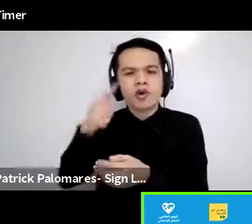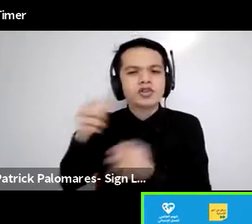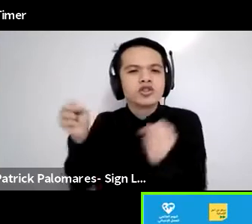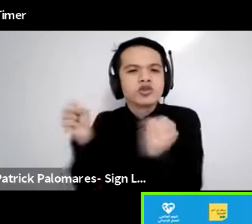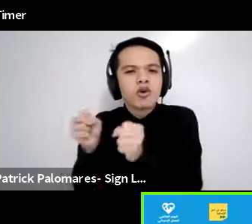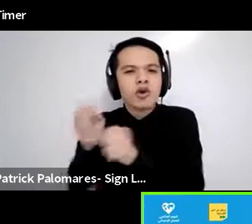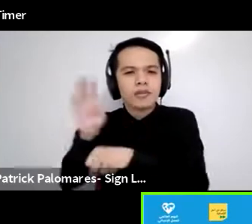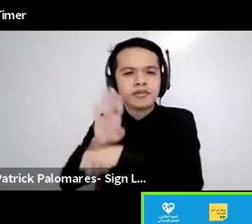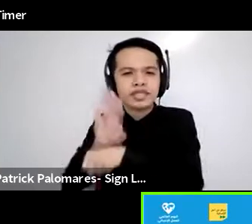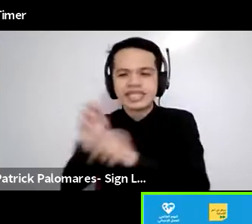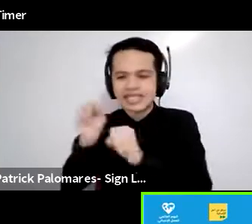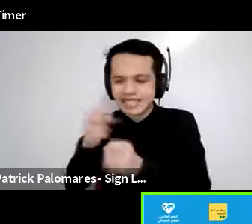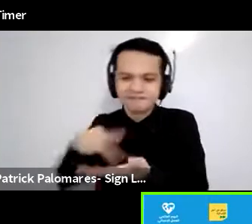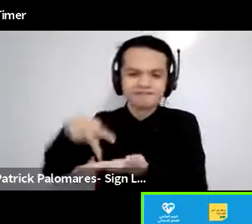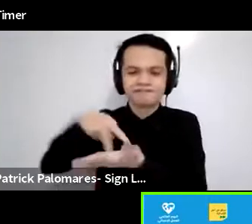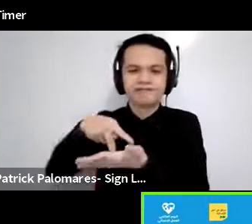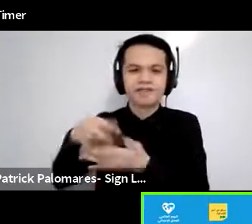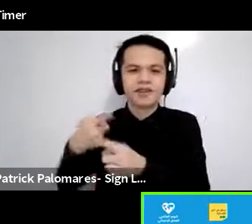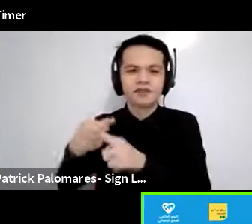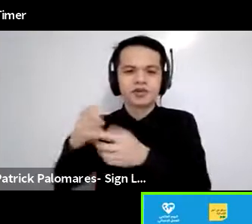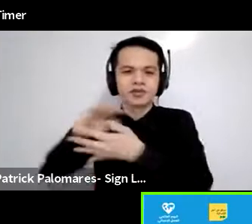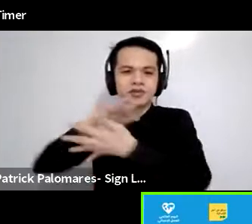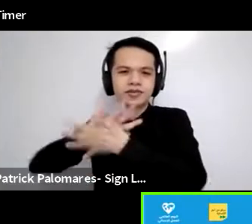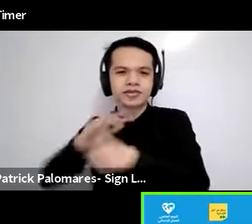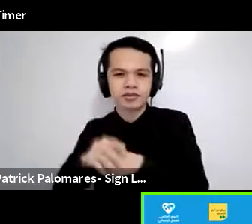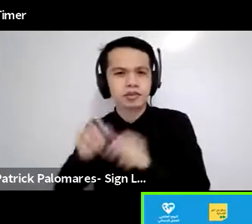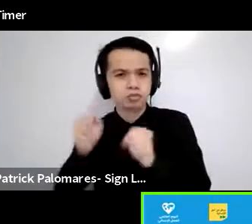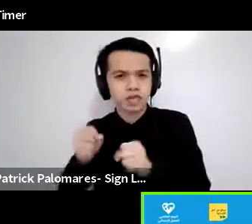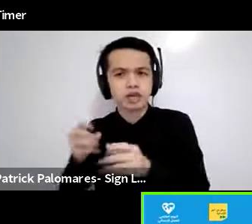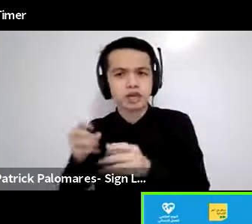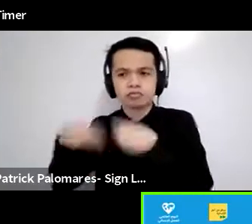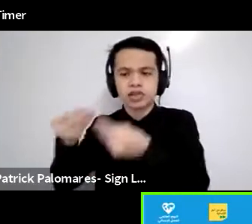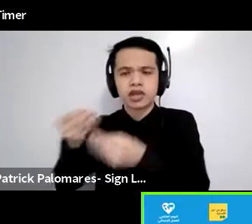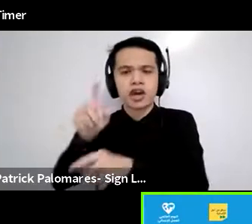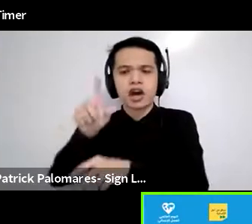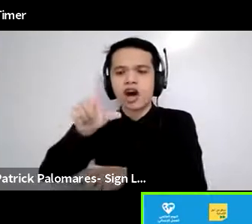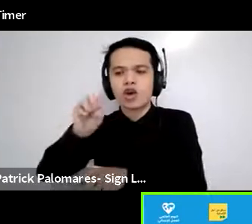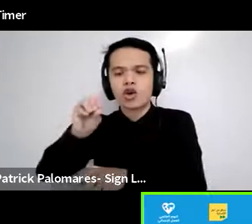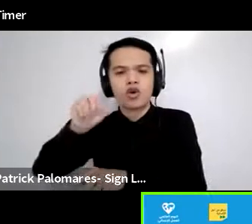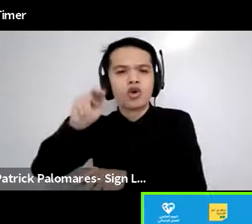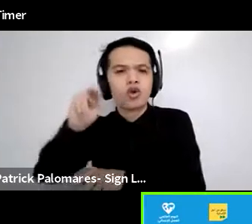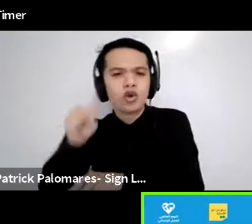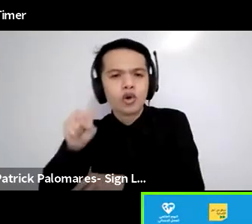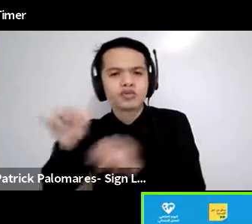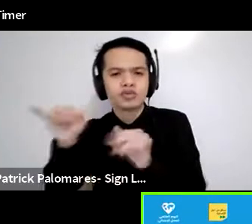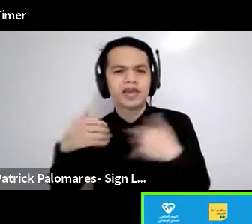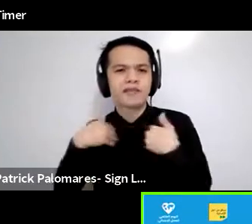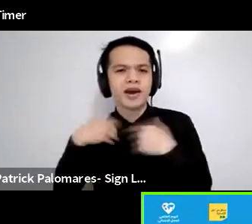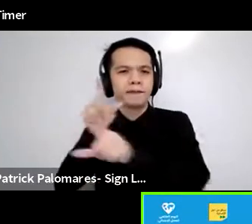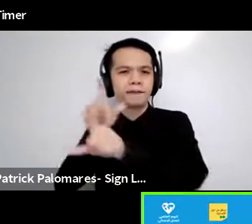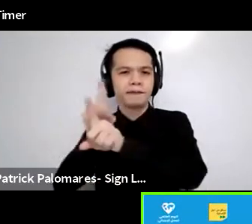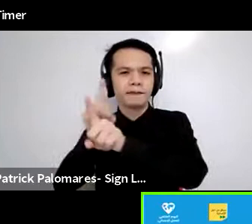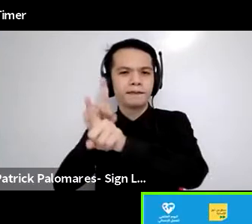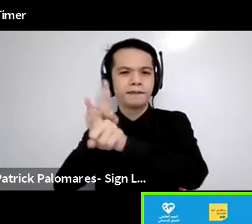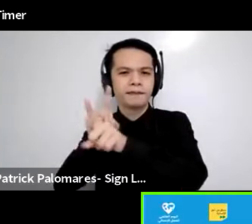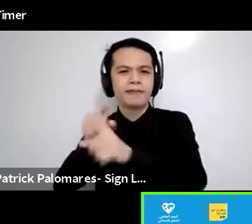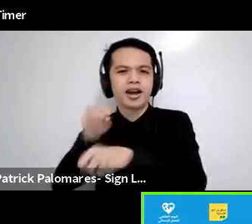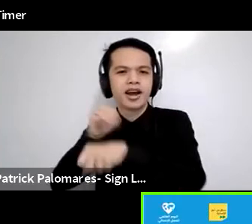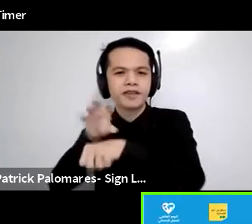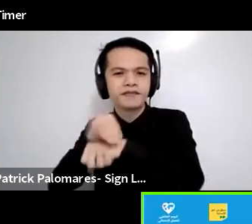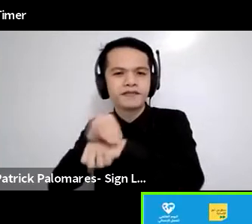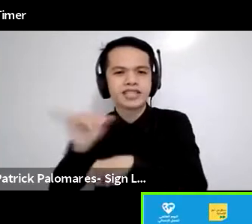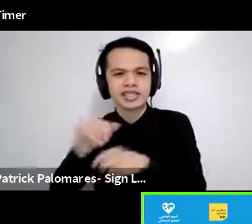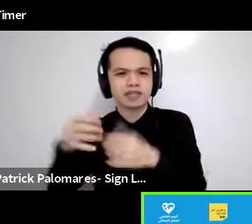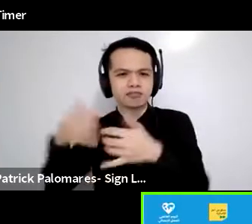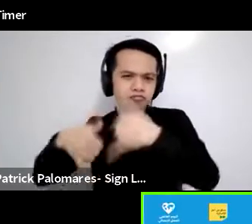the pandemic. You can access loans, and there's also online mentoring advice, as well as all kinds of games